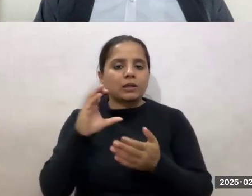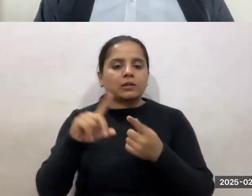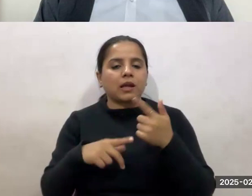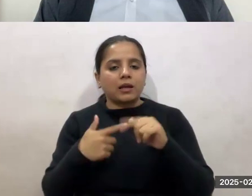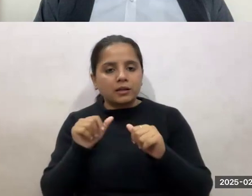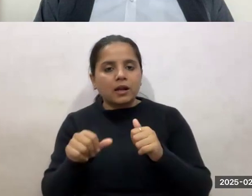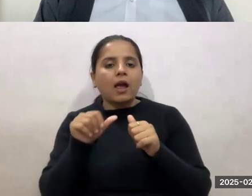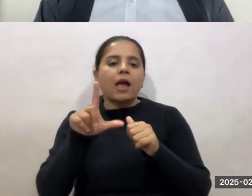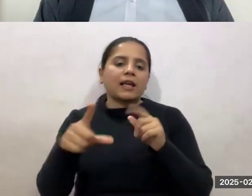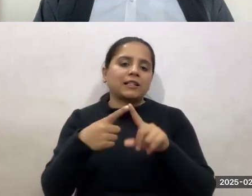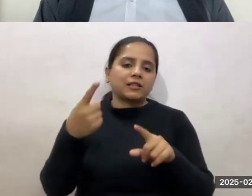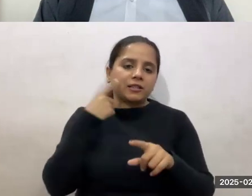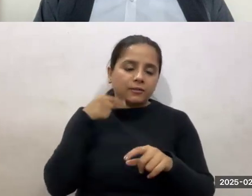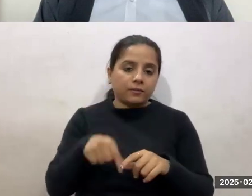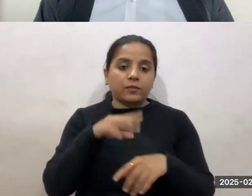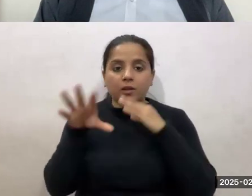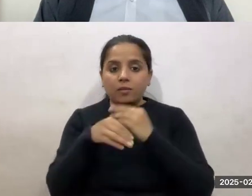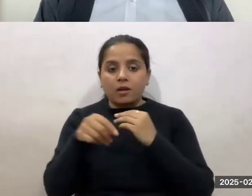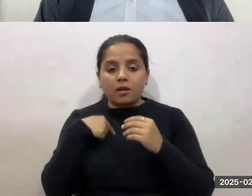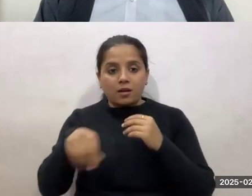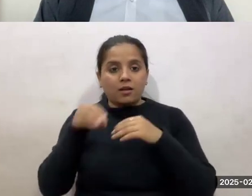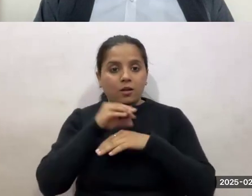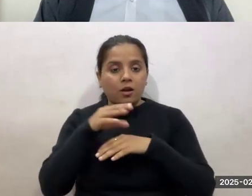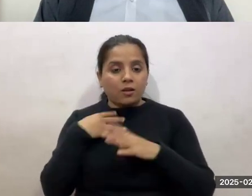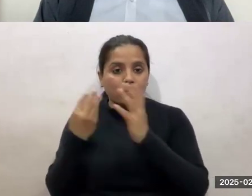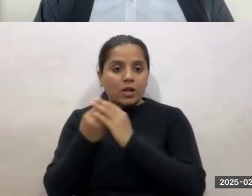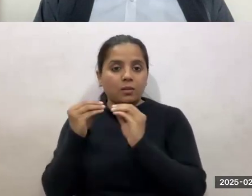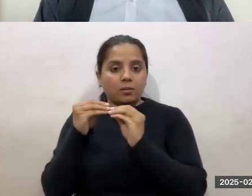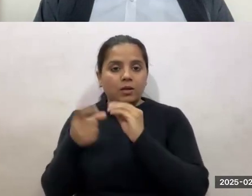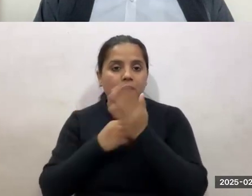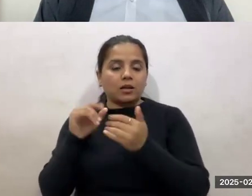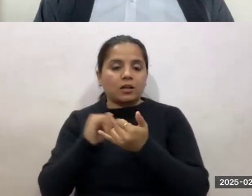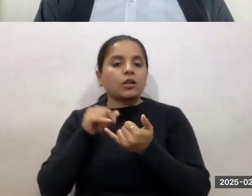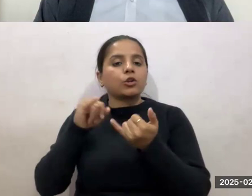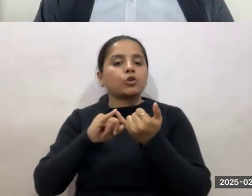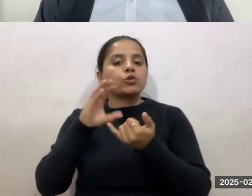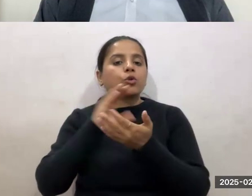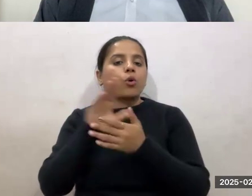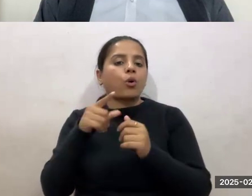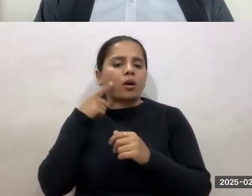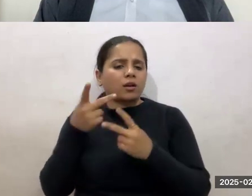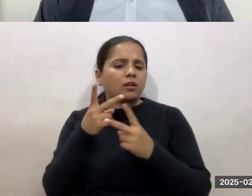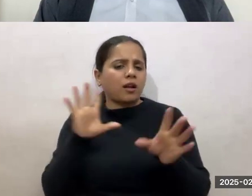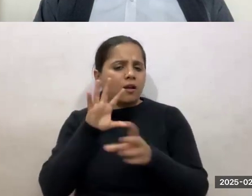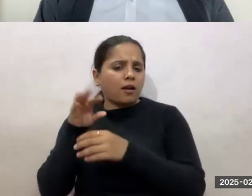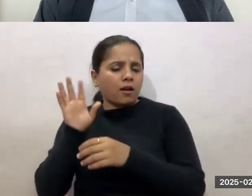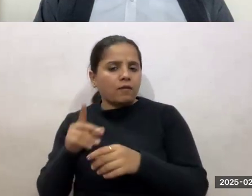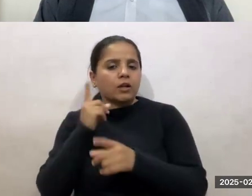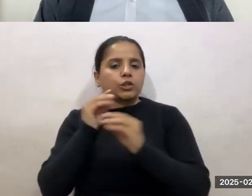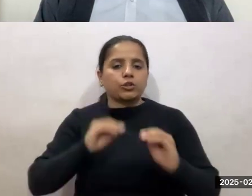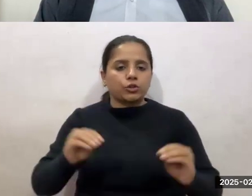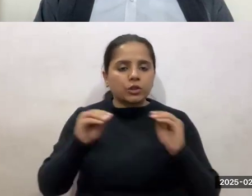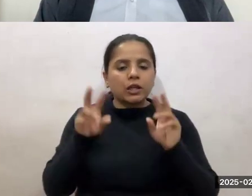ELTAI. Additionally, as a consultant with the British Council in India, Sonali has contributed to various teaching and